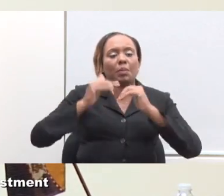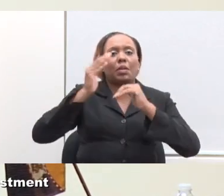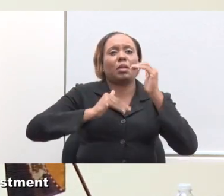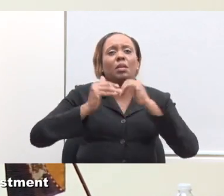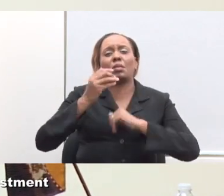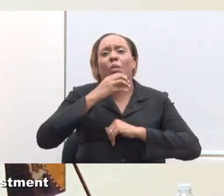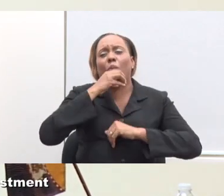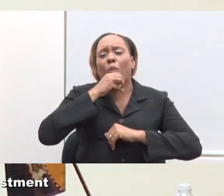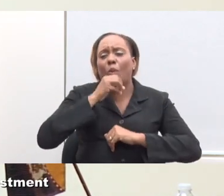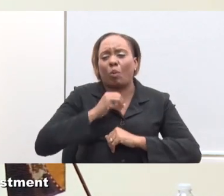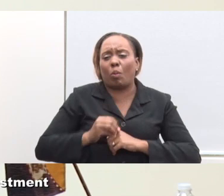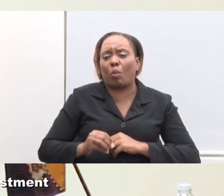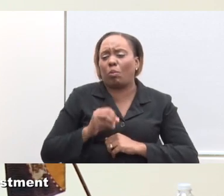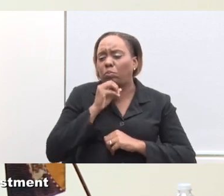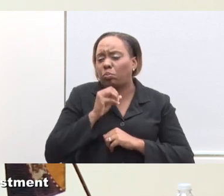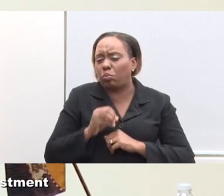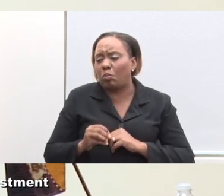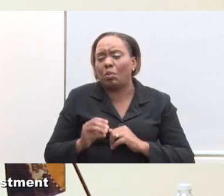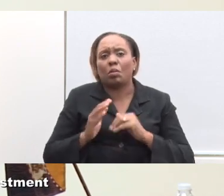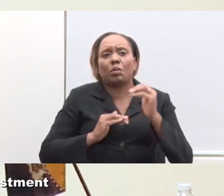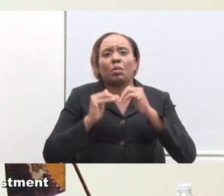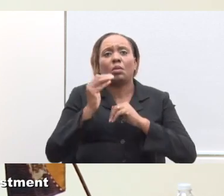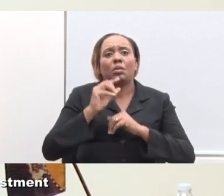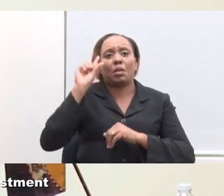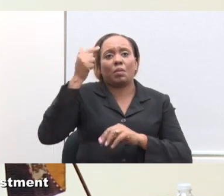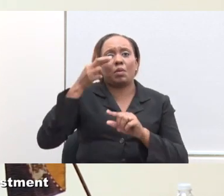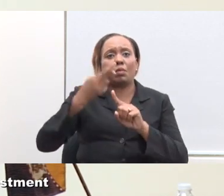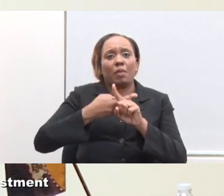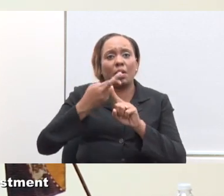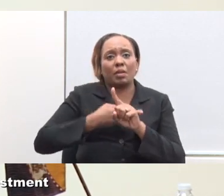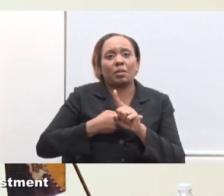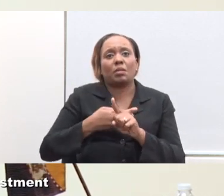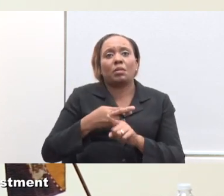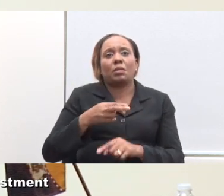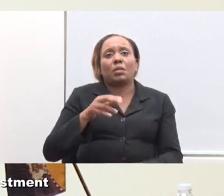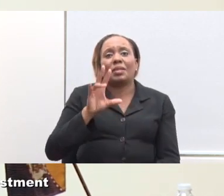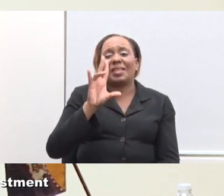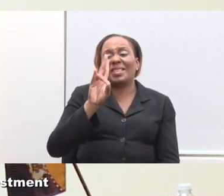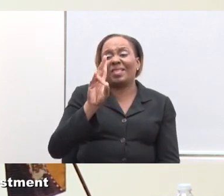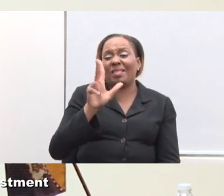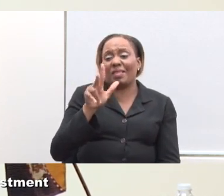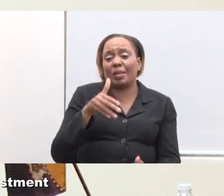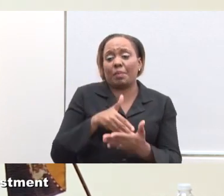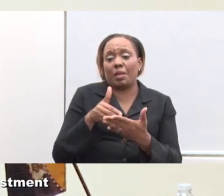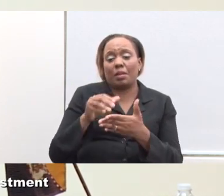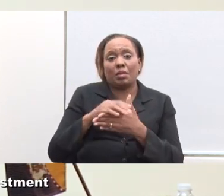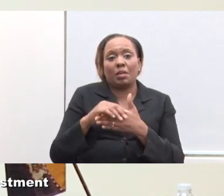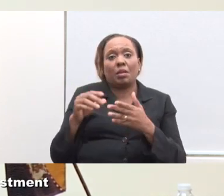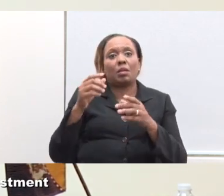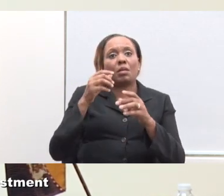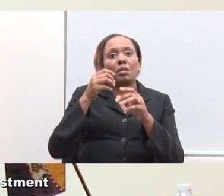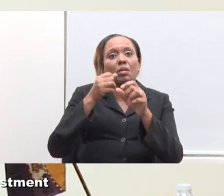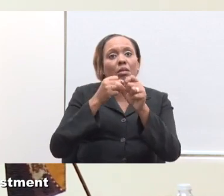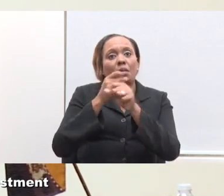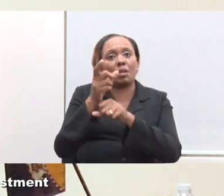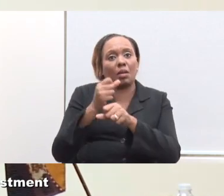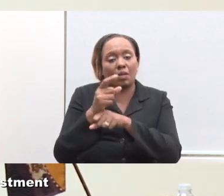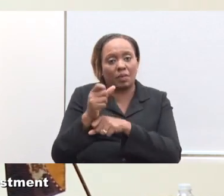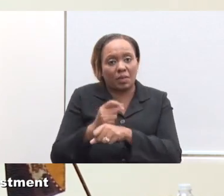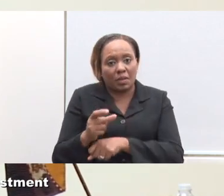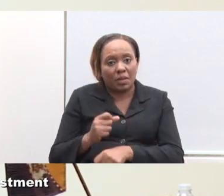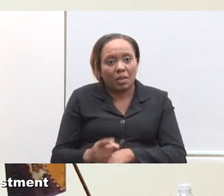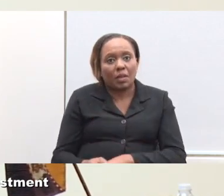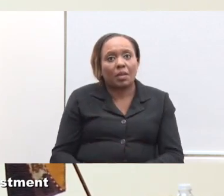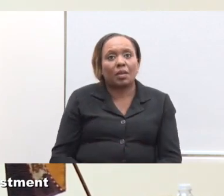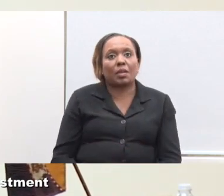He has a government rental bill of $70 million a year, and between himself and the Minister of Public Works